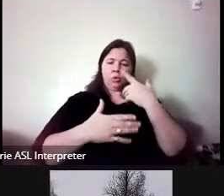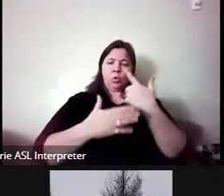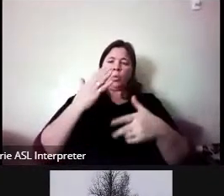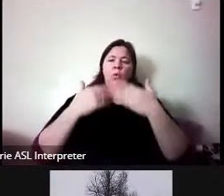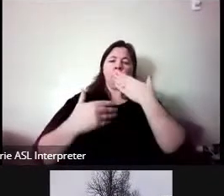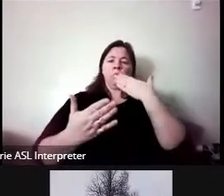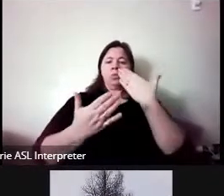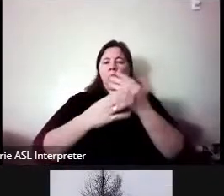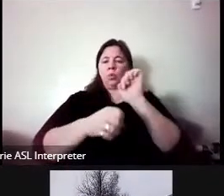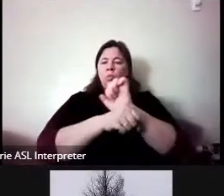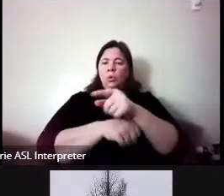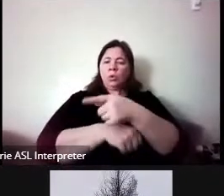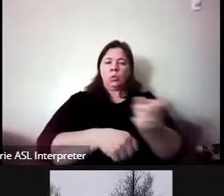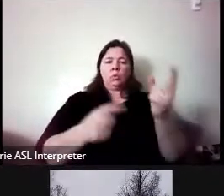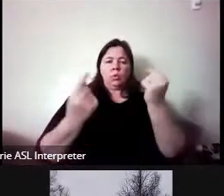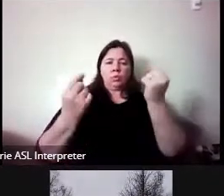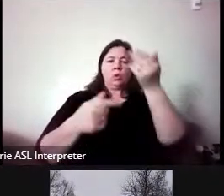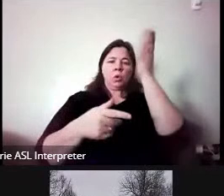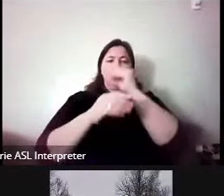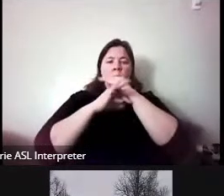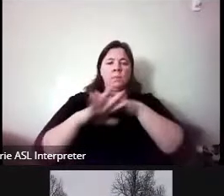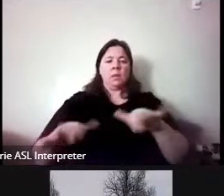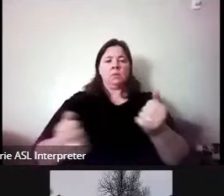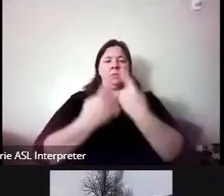you're doing. God bless everybody.